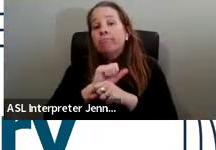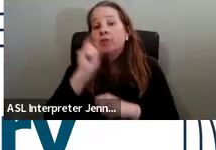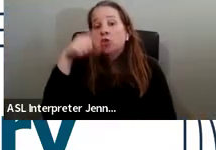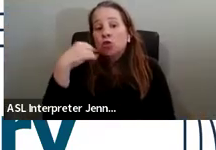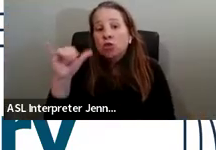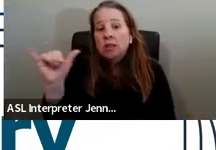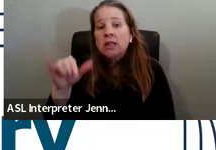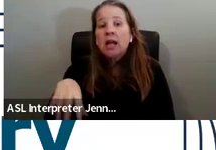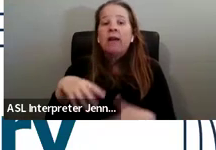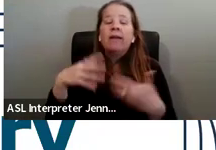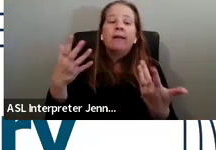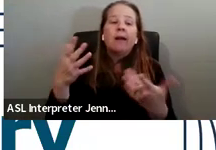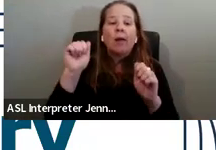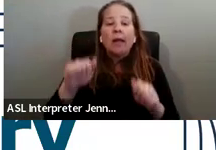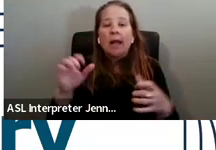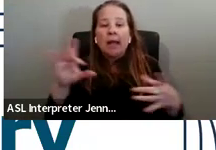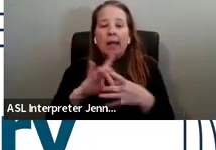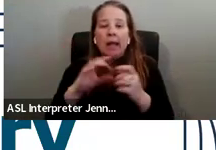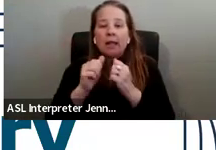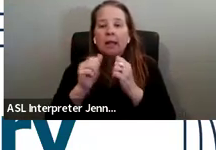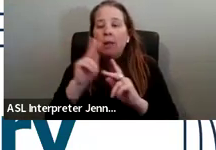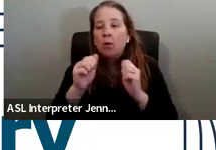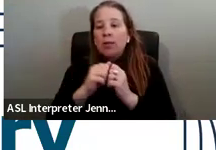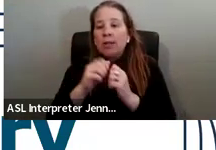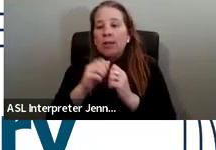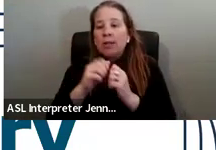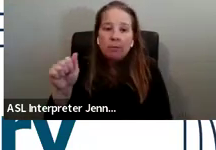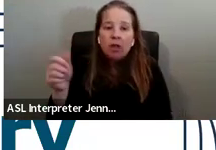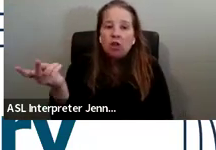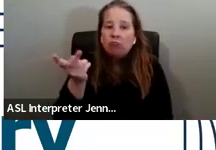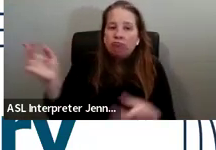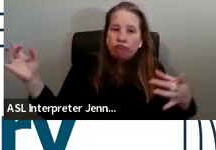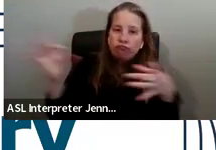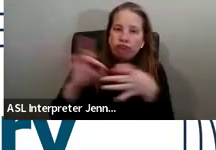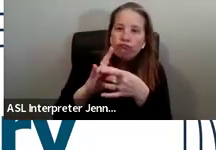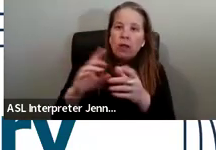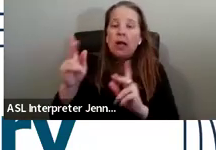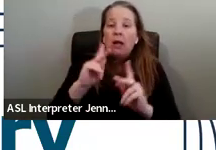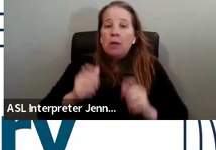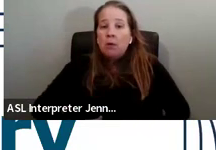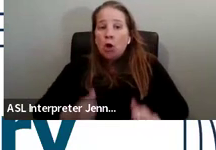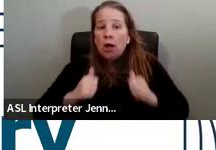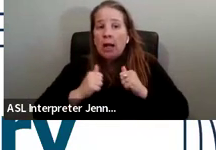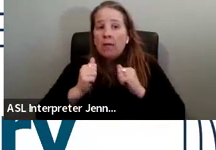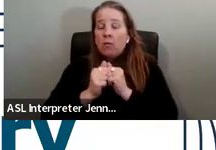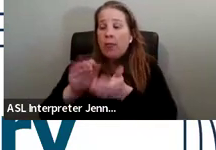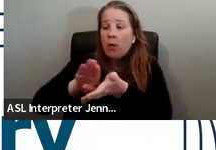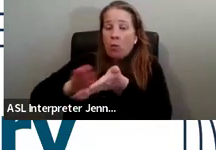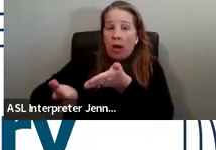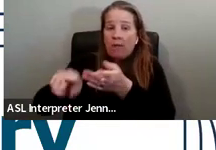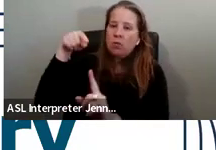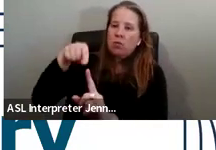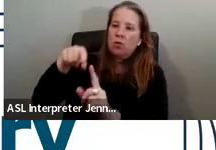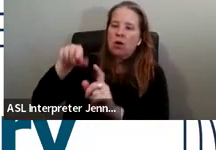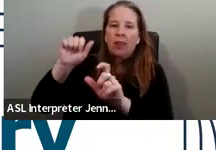we can connect people with disabilities and their families to each other. Those who are living life with Medicaid waiver are invaluable guides to